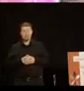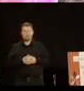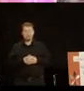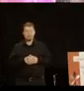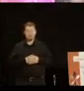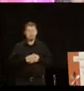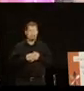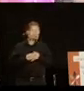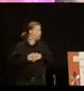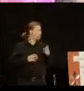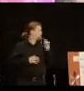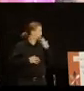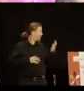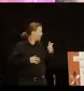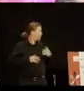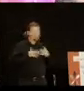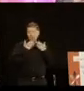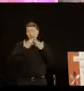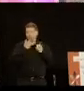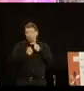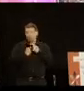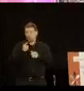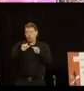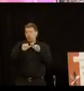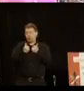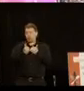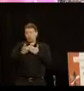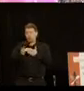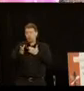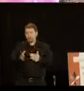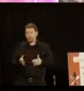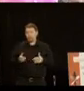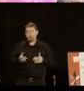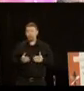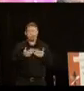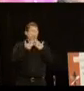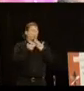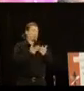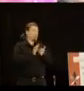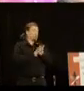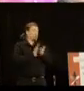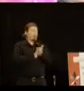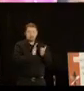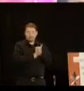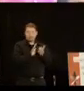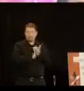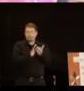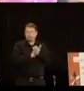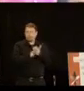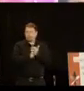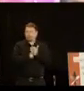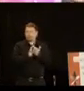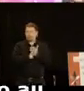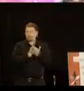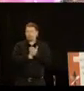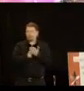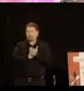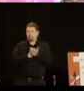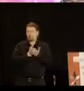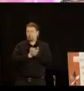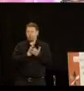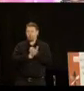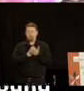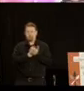All right, well, thank you, John, and thanks to all of our agency heads. Let's give them another round of applause and appreciation.